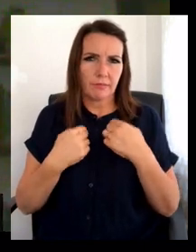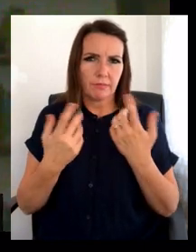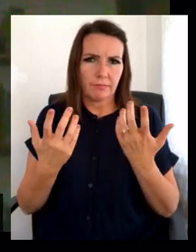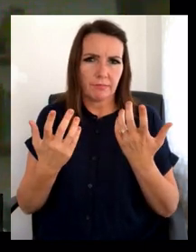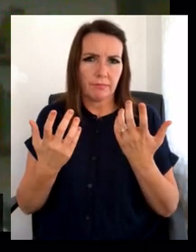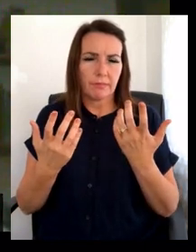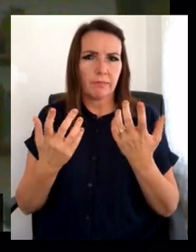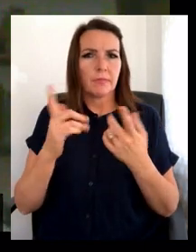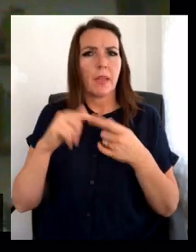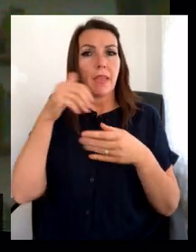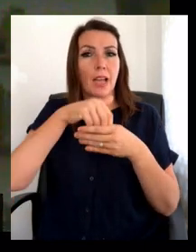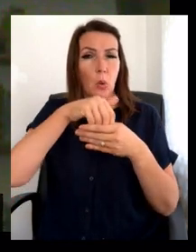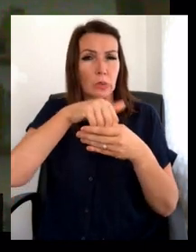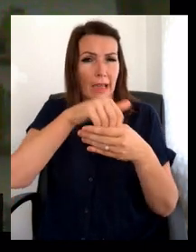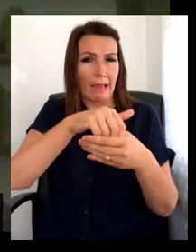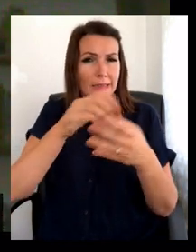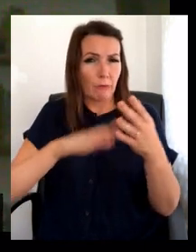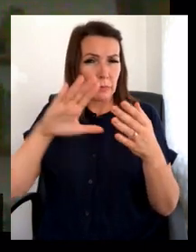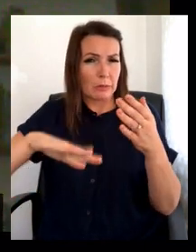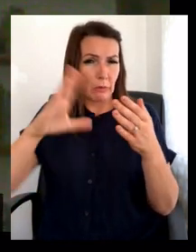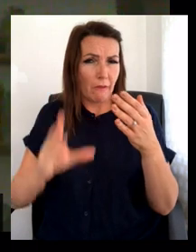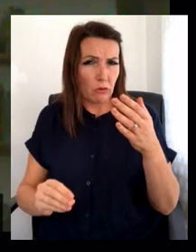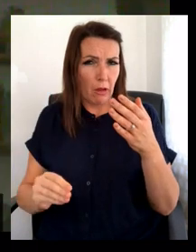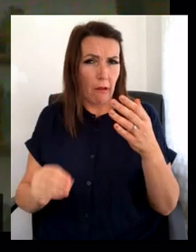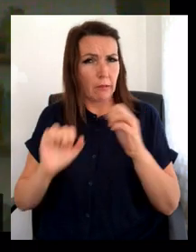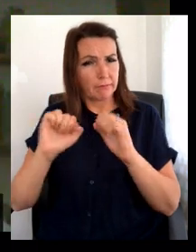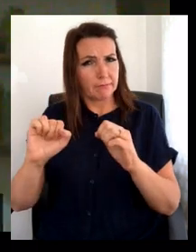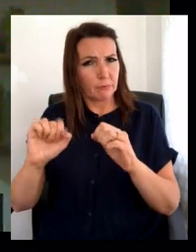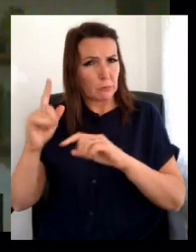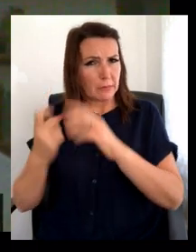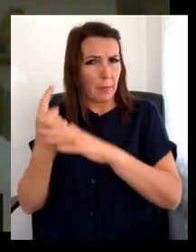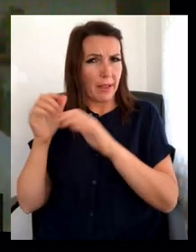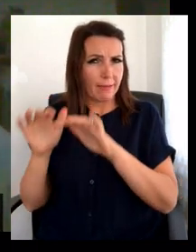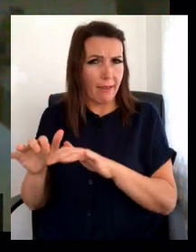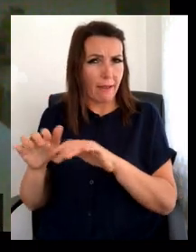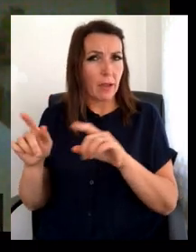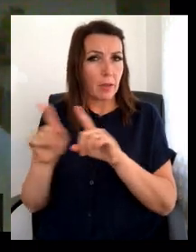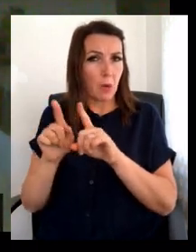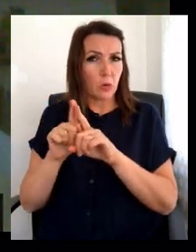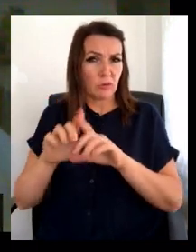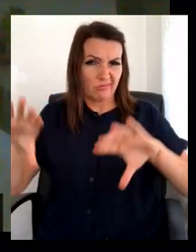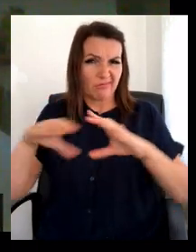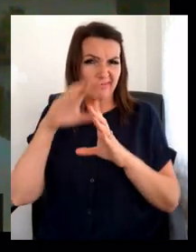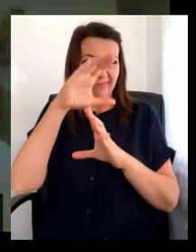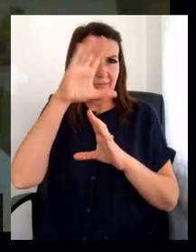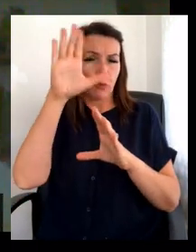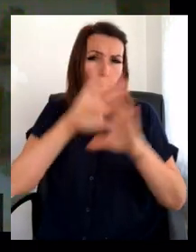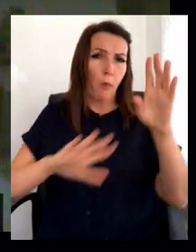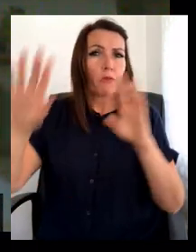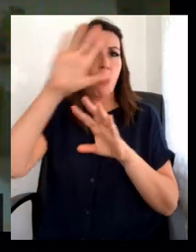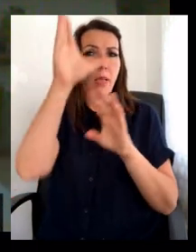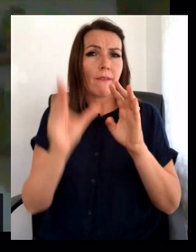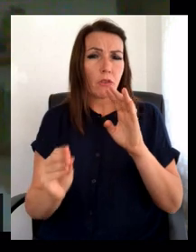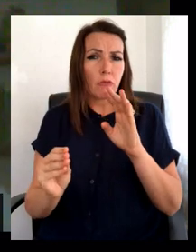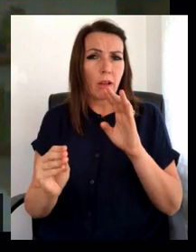context of South Africa, but also also on the continent, on Africa, how so a lot of our professional